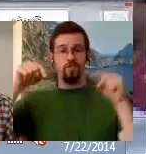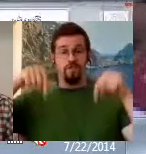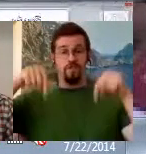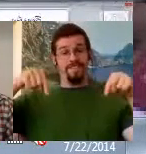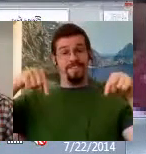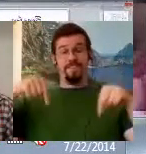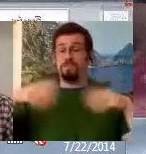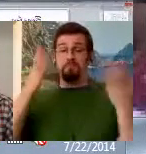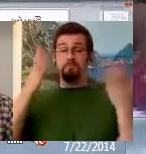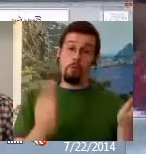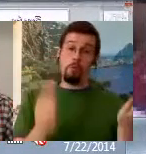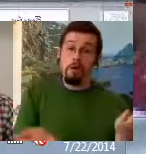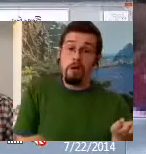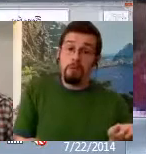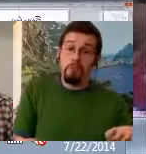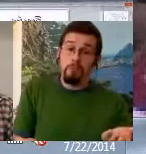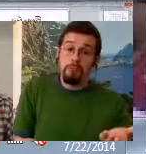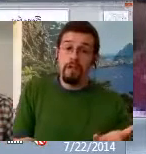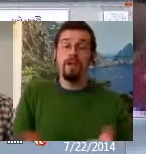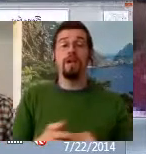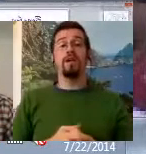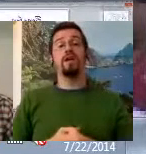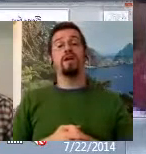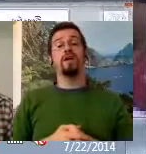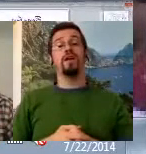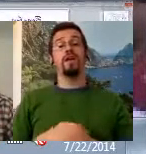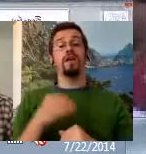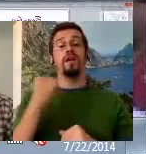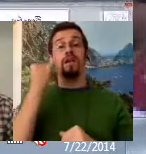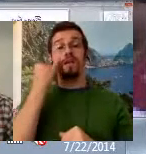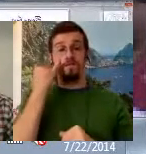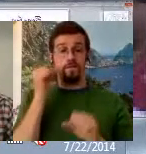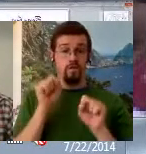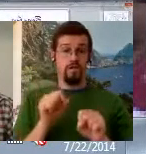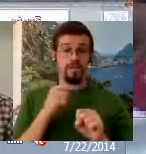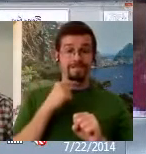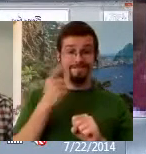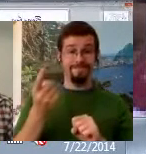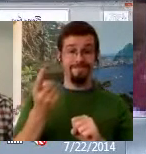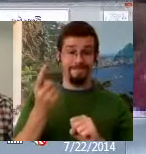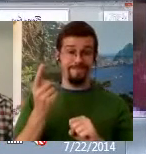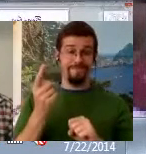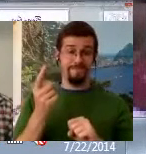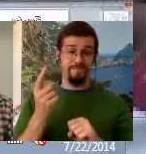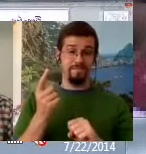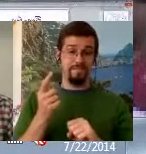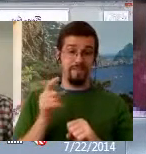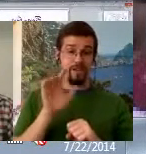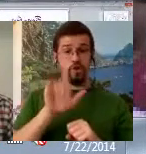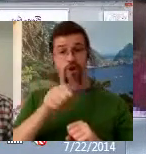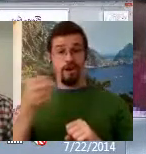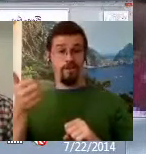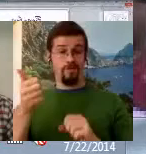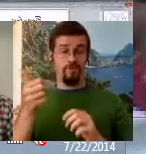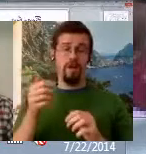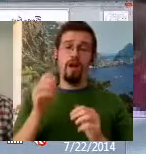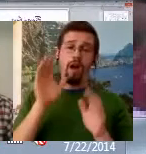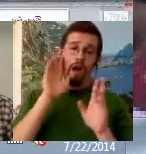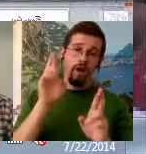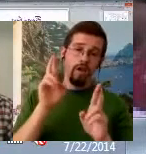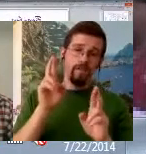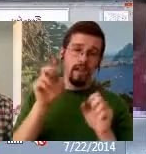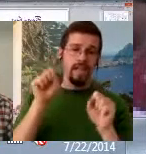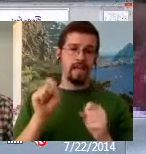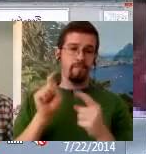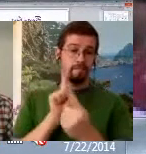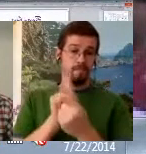not? So if you could please tell our third guest that we missed him and that we look forward to meeting him at another time.